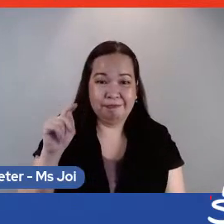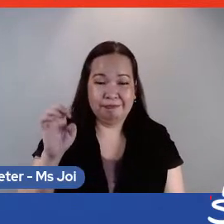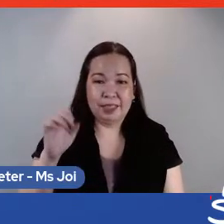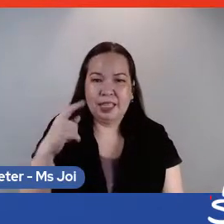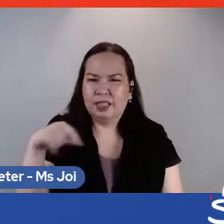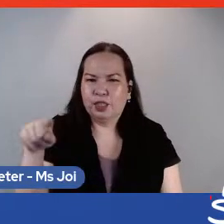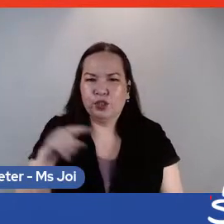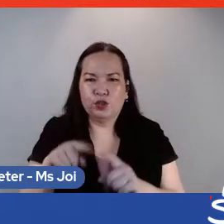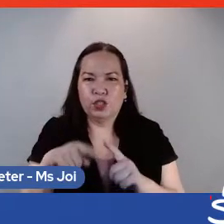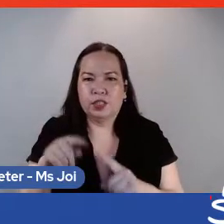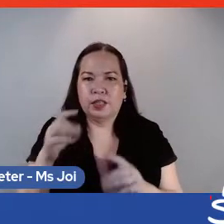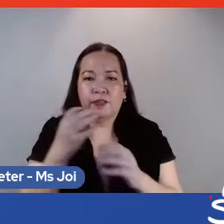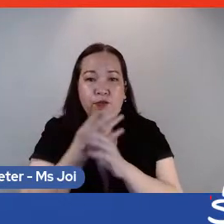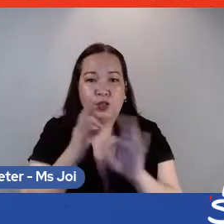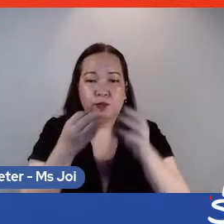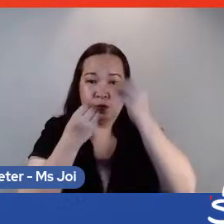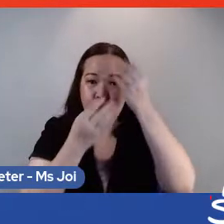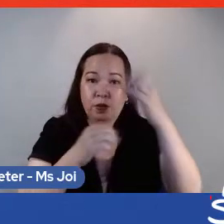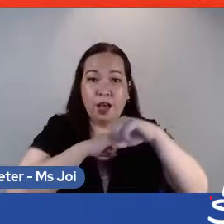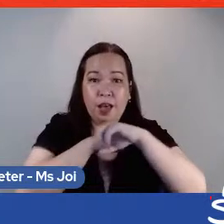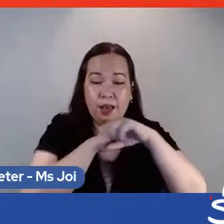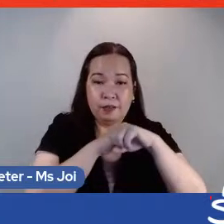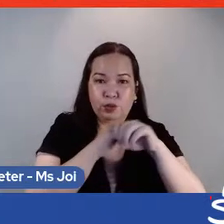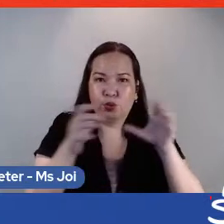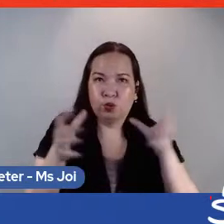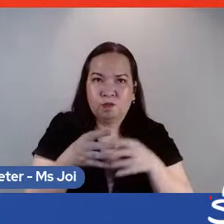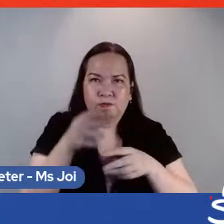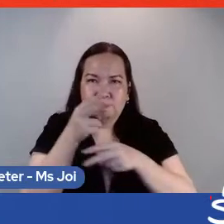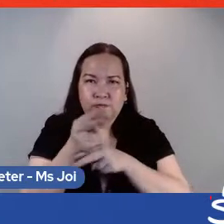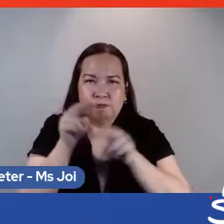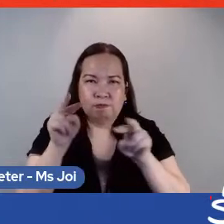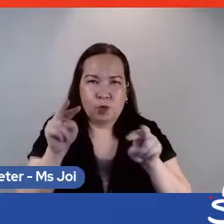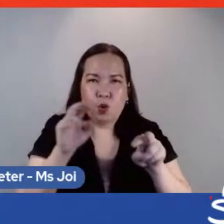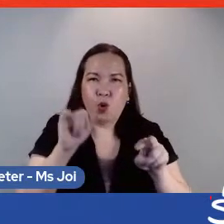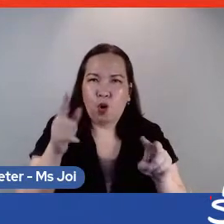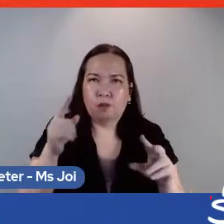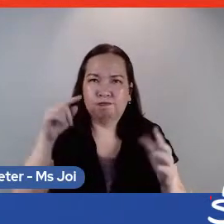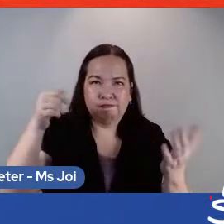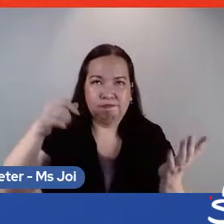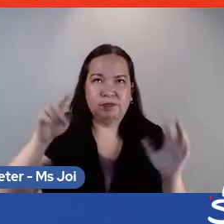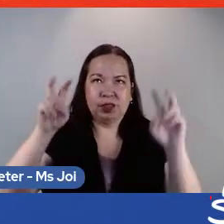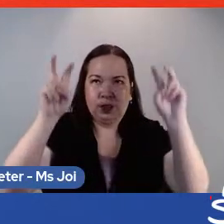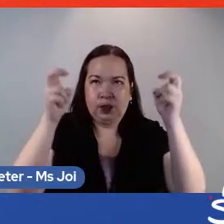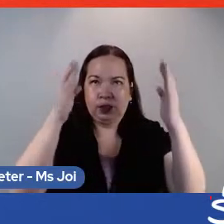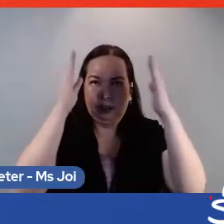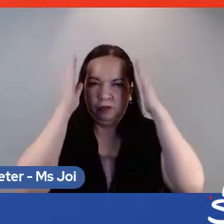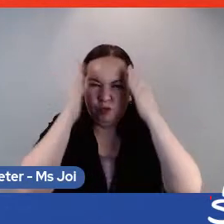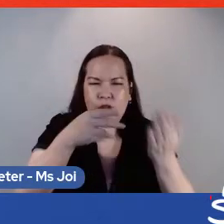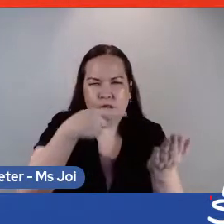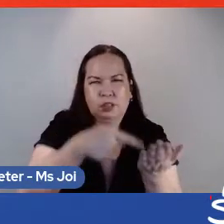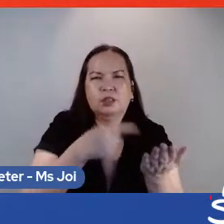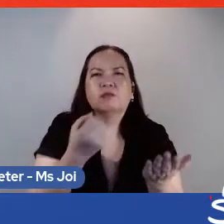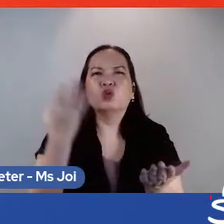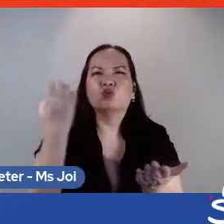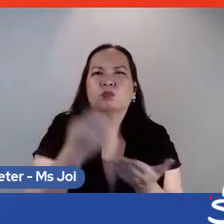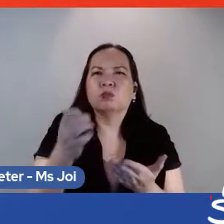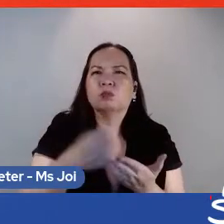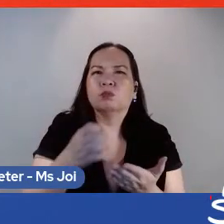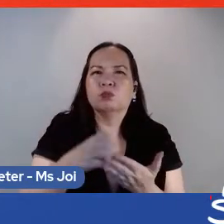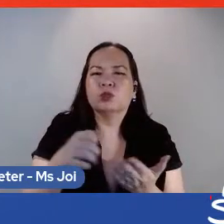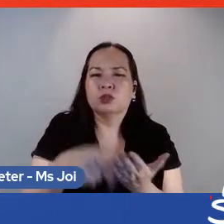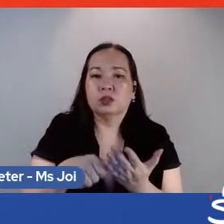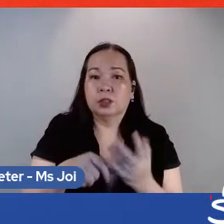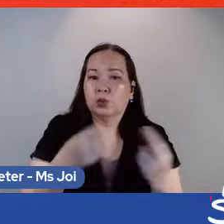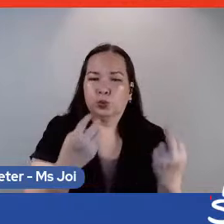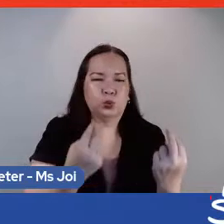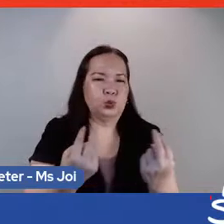of information advocates and media groups that have brought campaign finance on the election agenda. As far back as